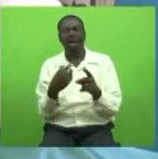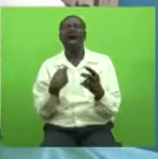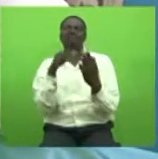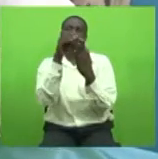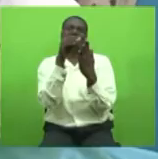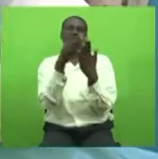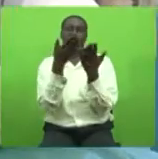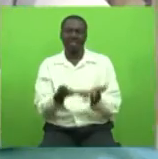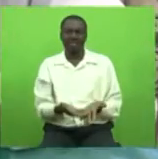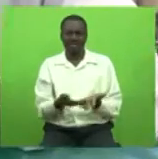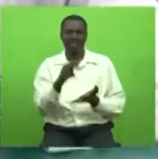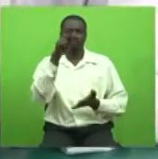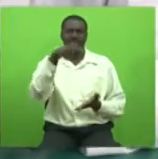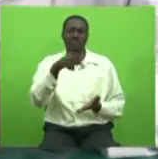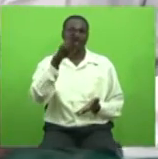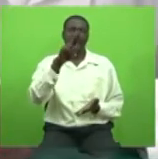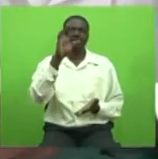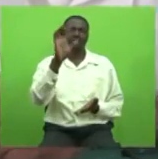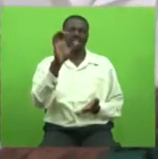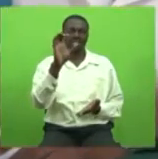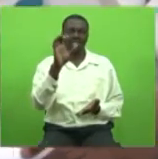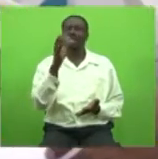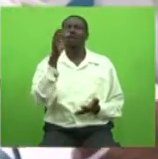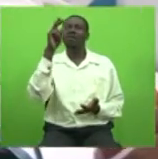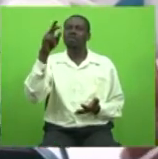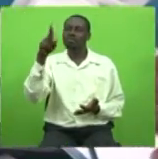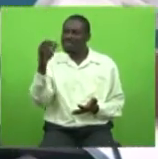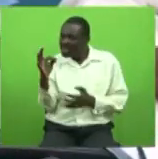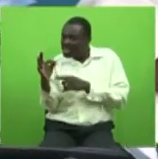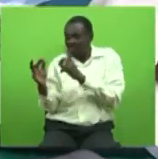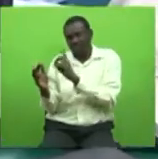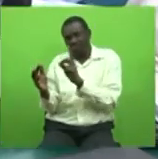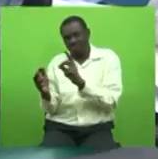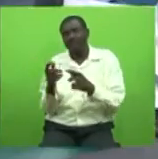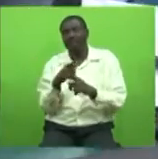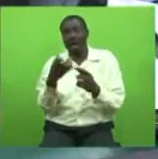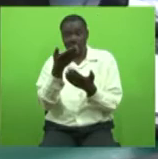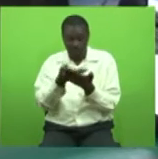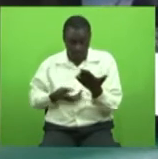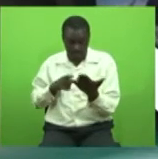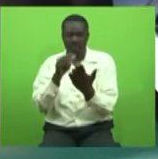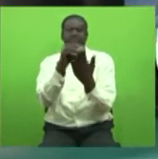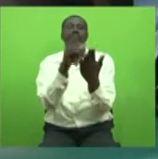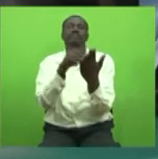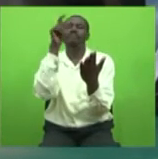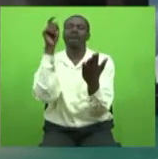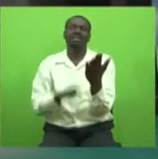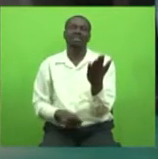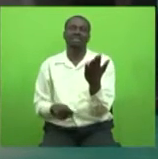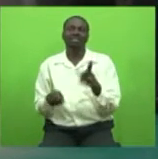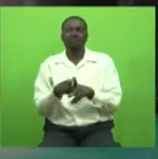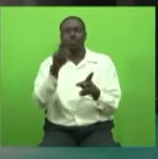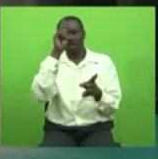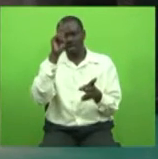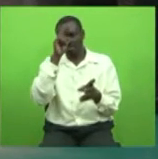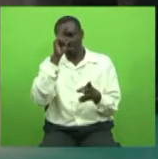The P3 form is filled and returned to the police for custody. Let the survivor know that the filling of